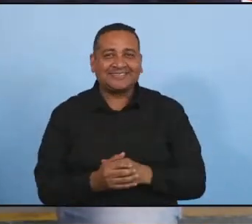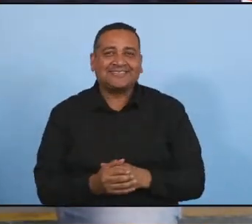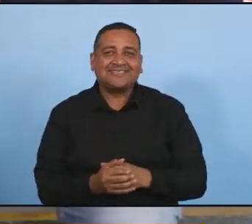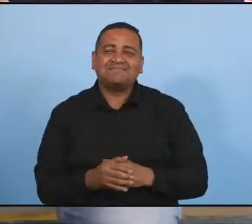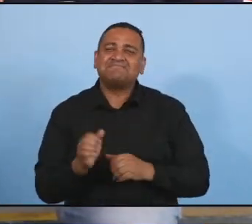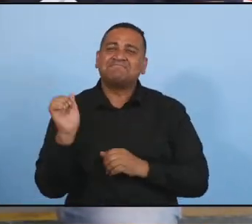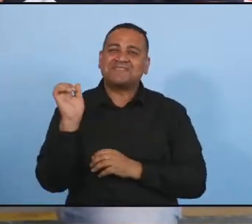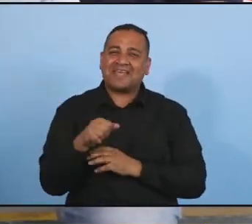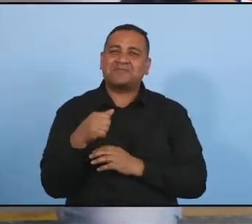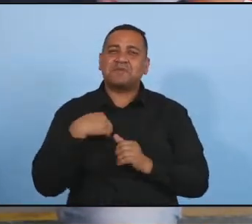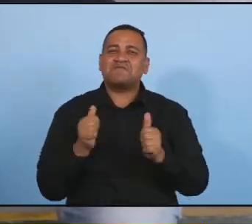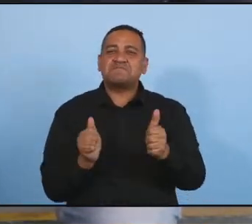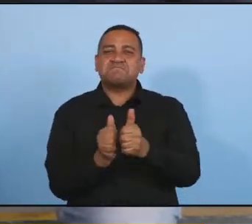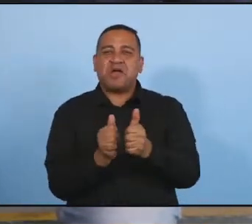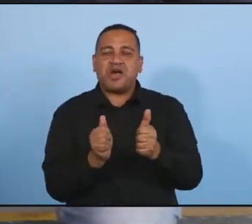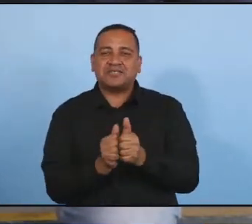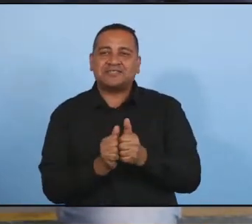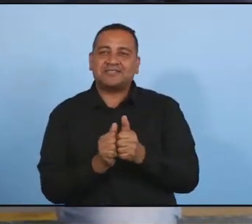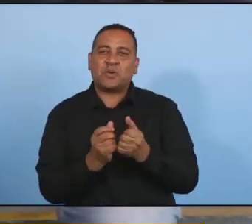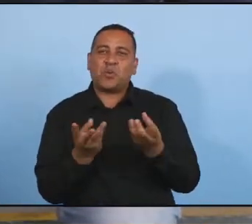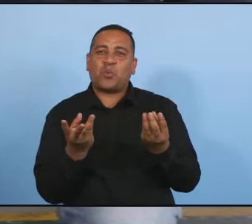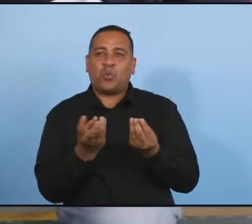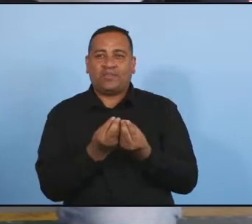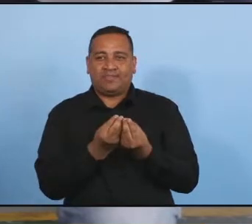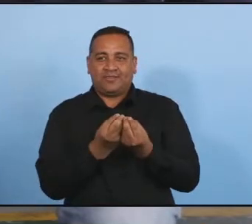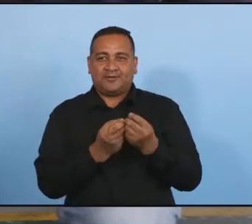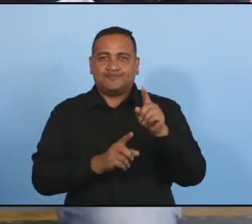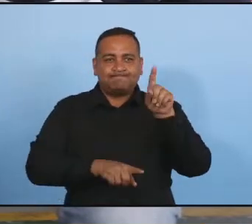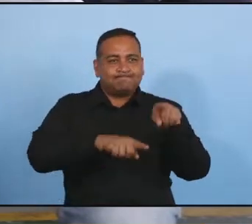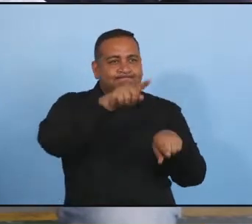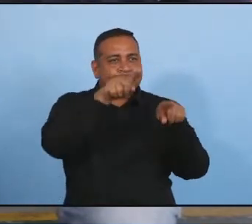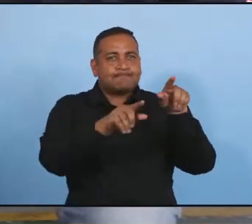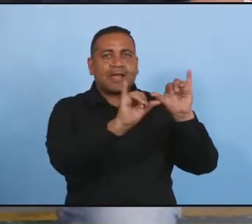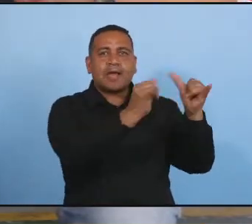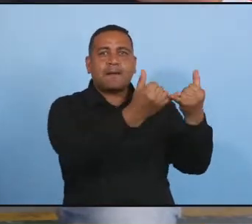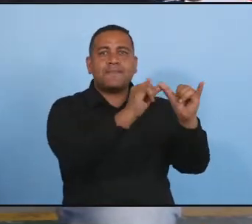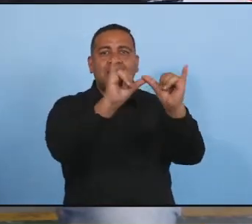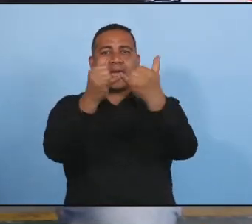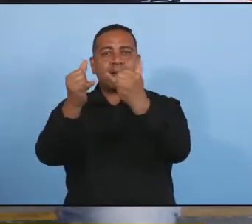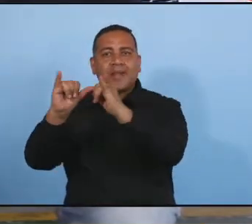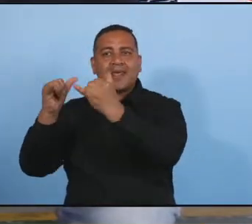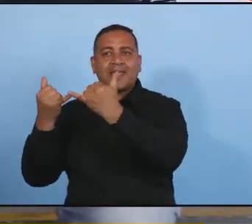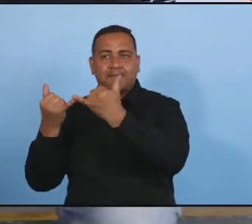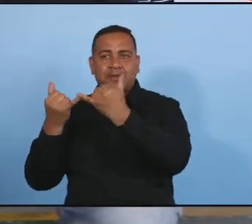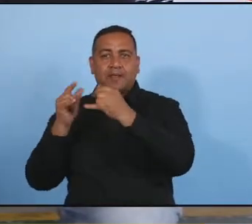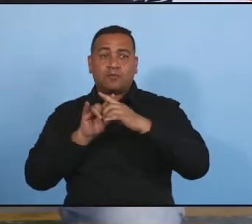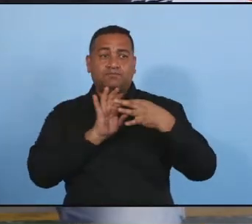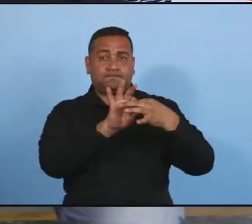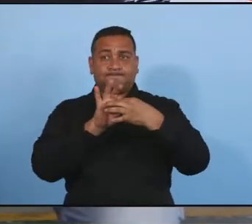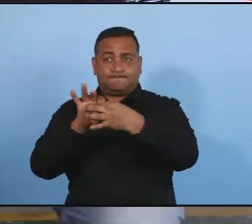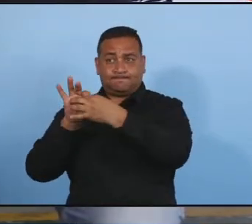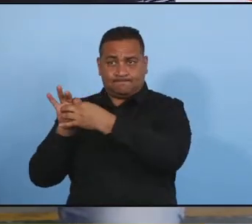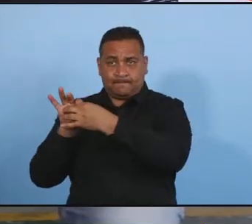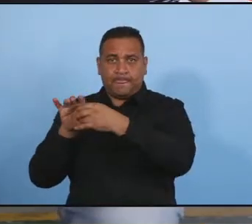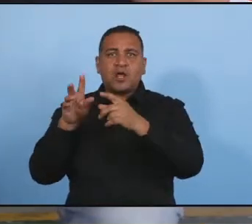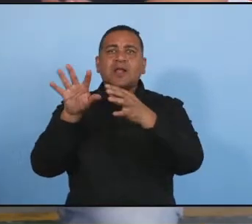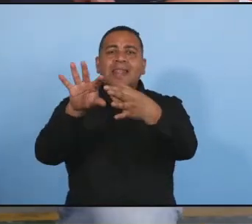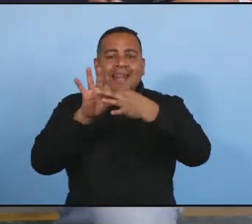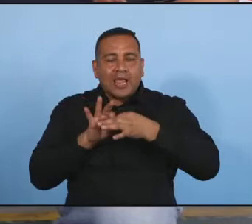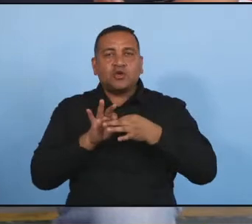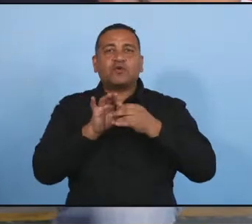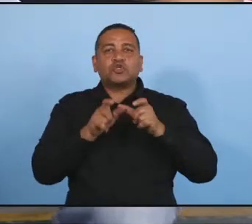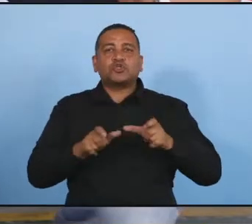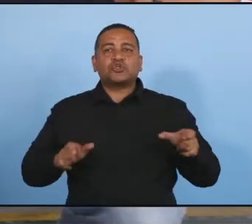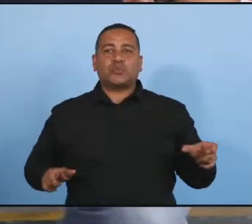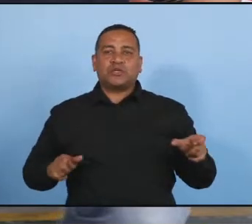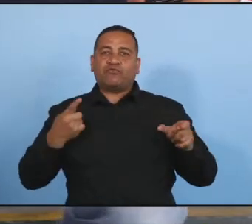partnerships within industry, which makes things eligible. But prospective students, moms and dads, they're looking at